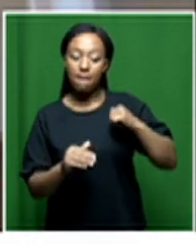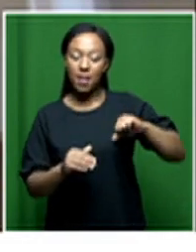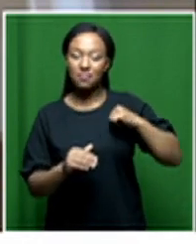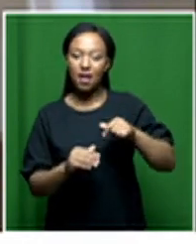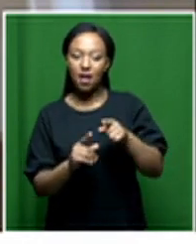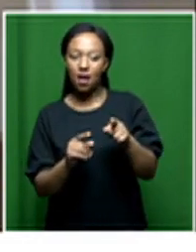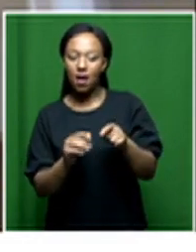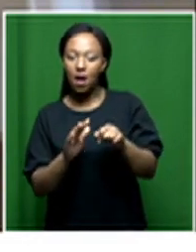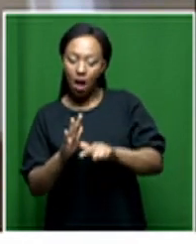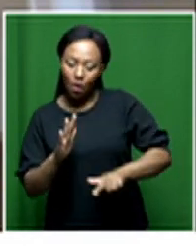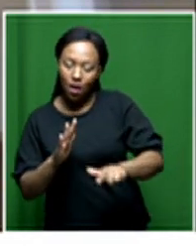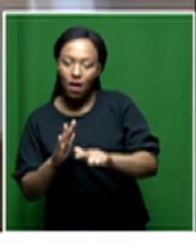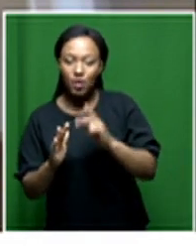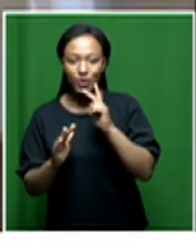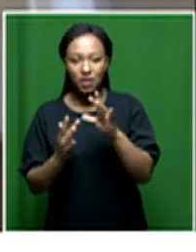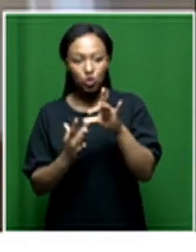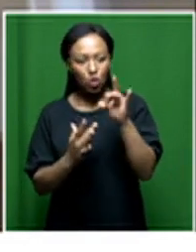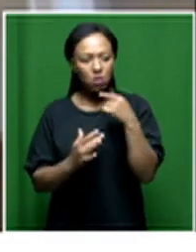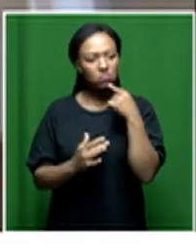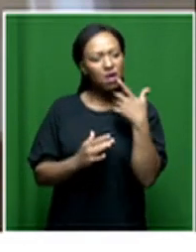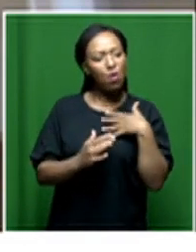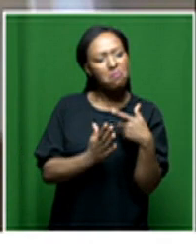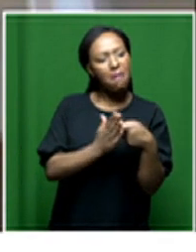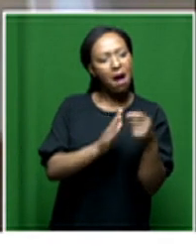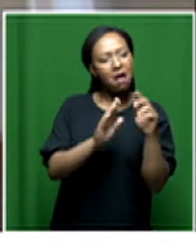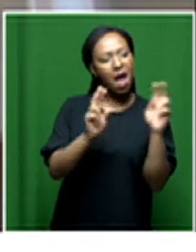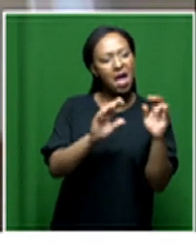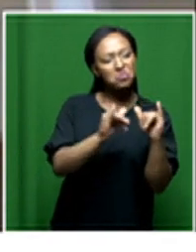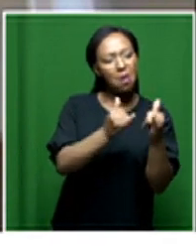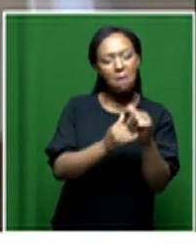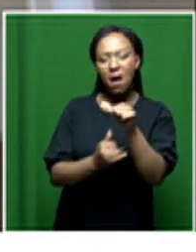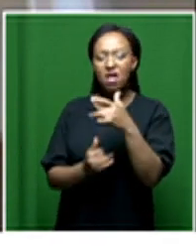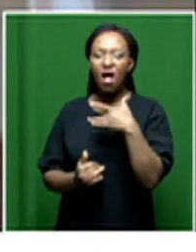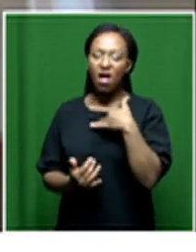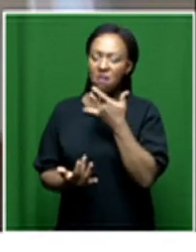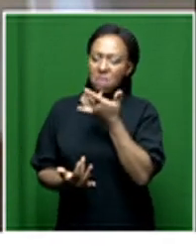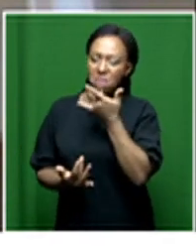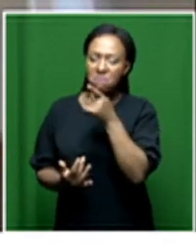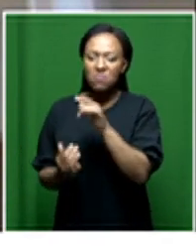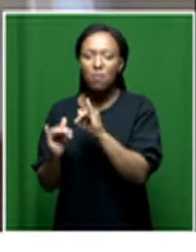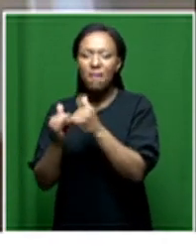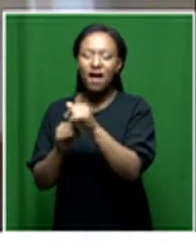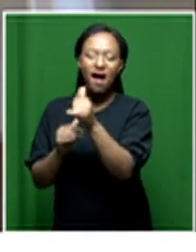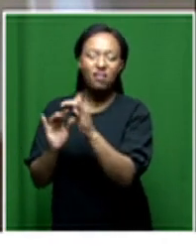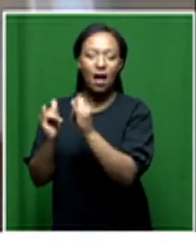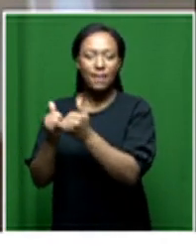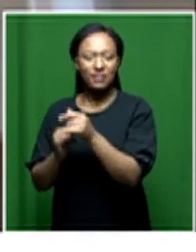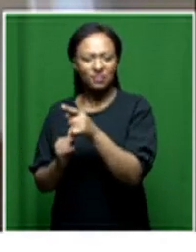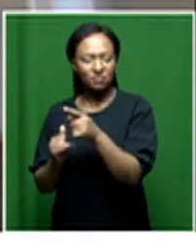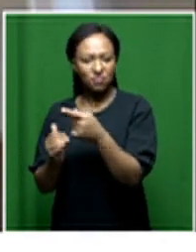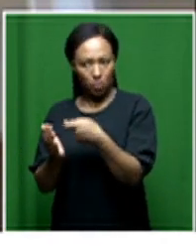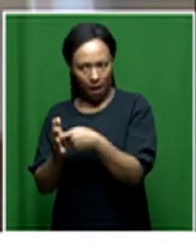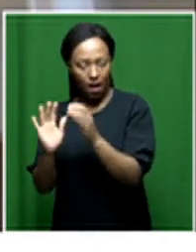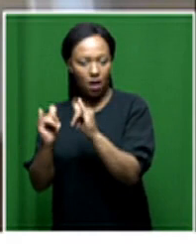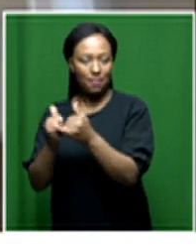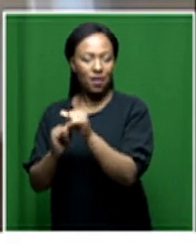would be able to have a choice of who you would purchase your electricity from on the retail side of things. But I prefer